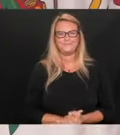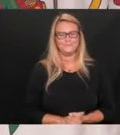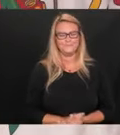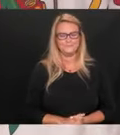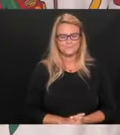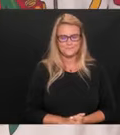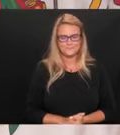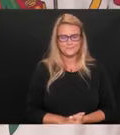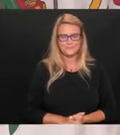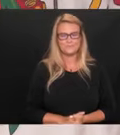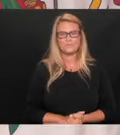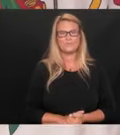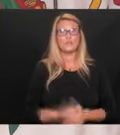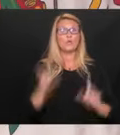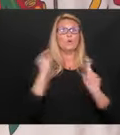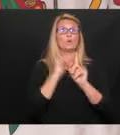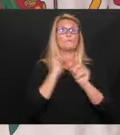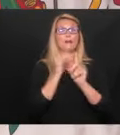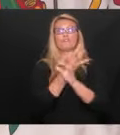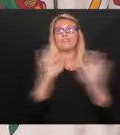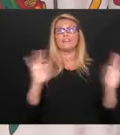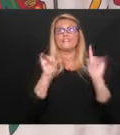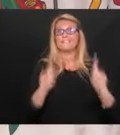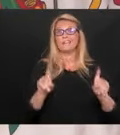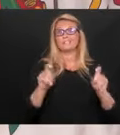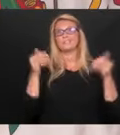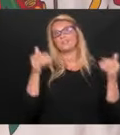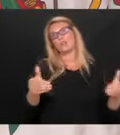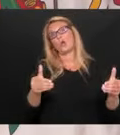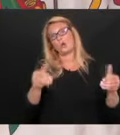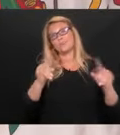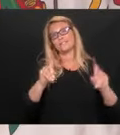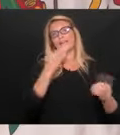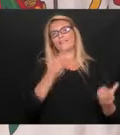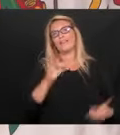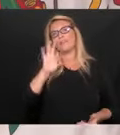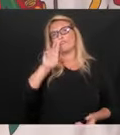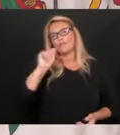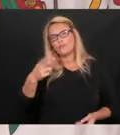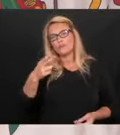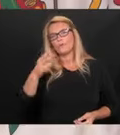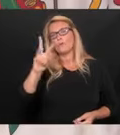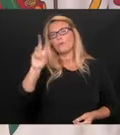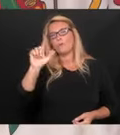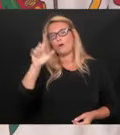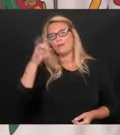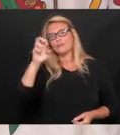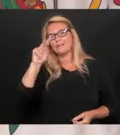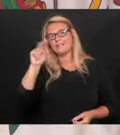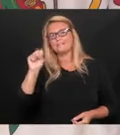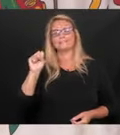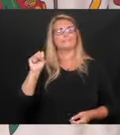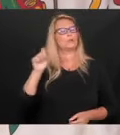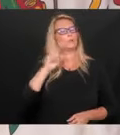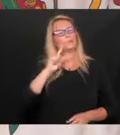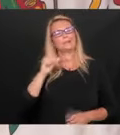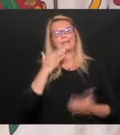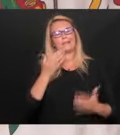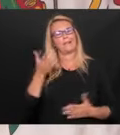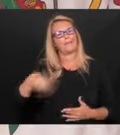Okay, remind everybody about our free testing. Get tested, and thank Frith and thank Walgreens so much. We